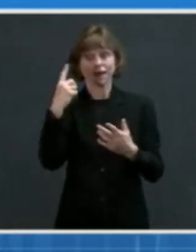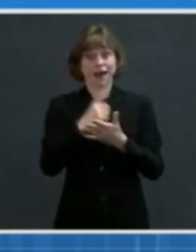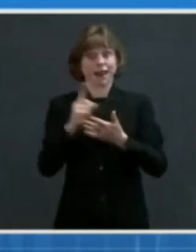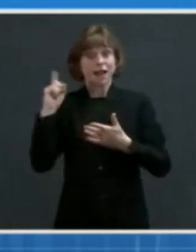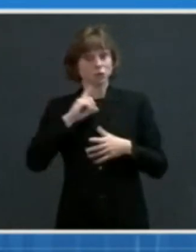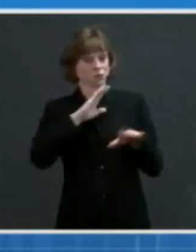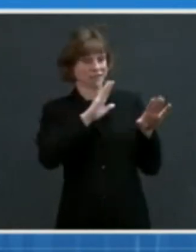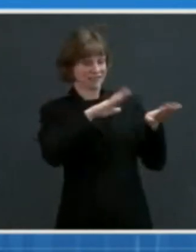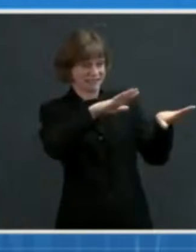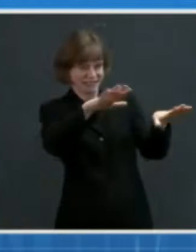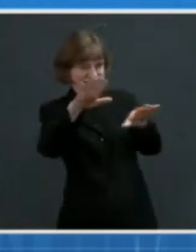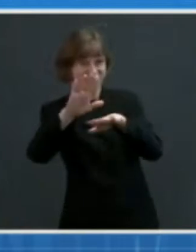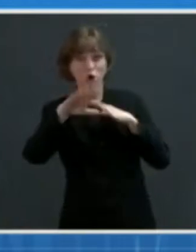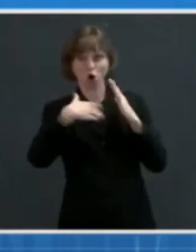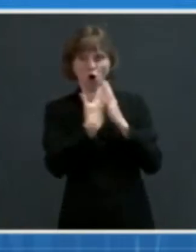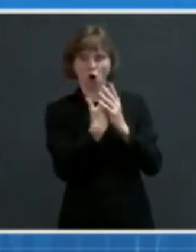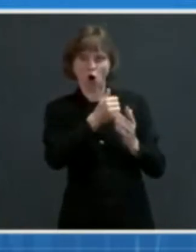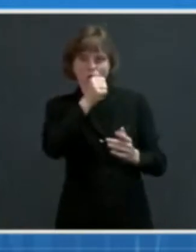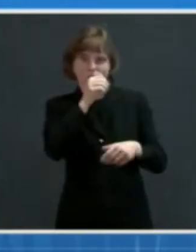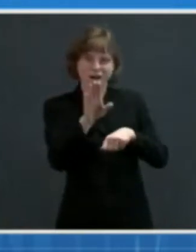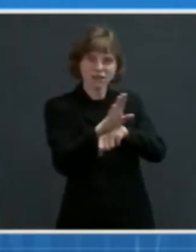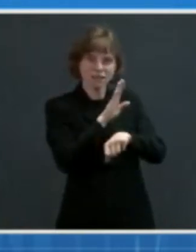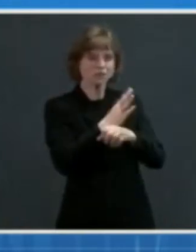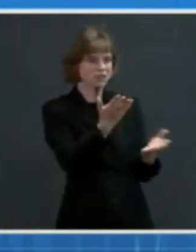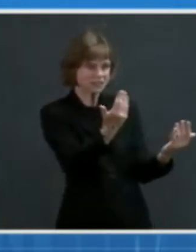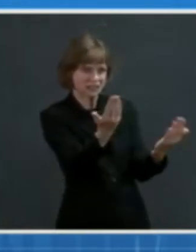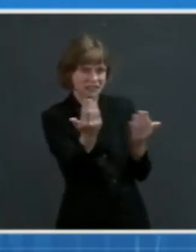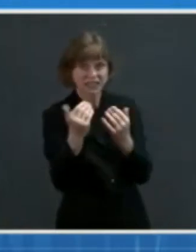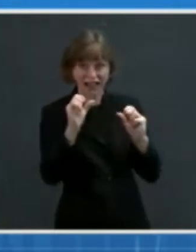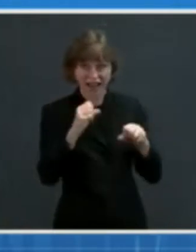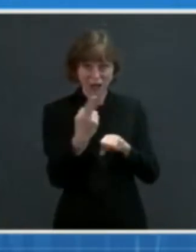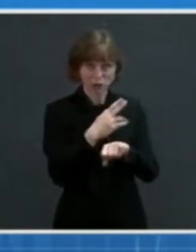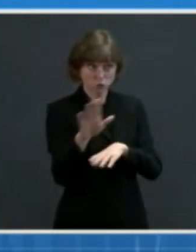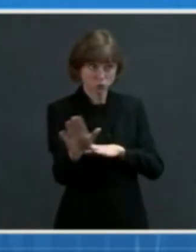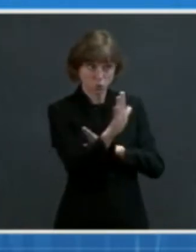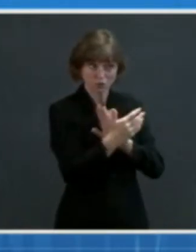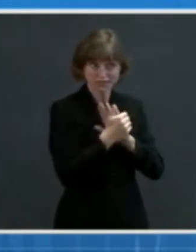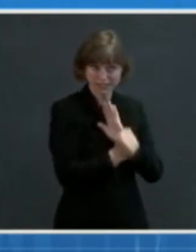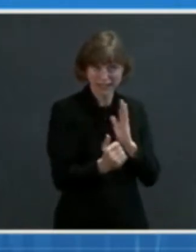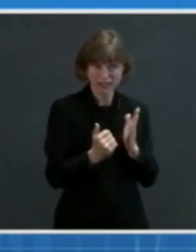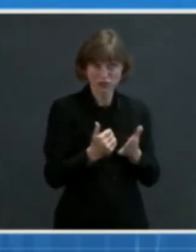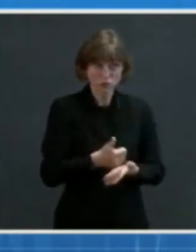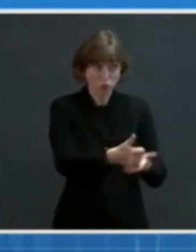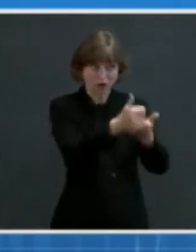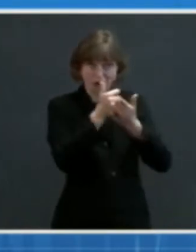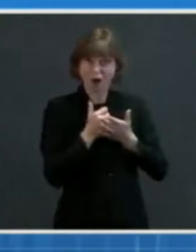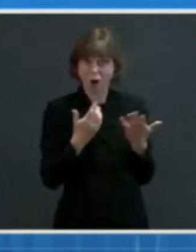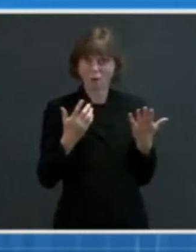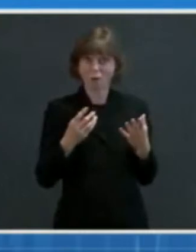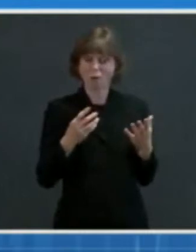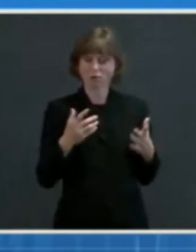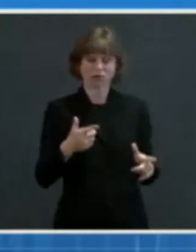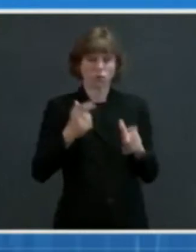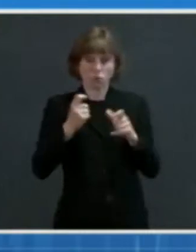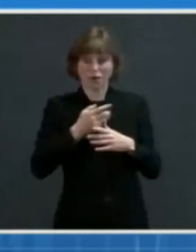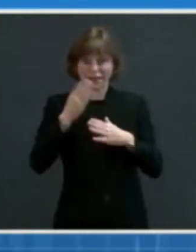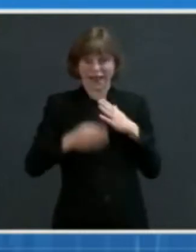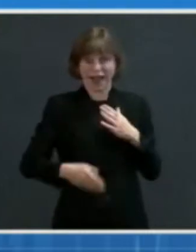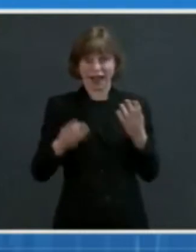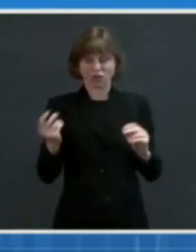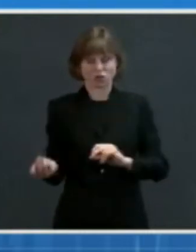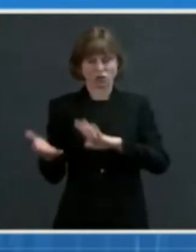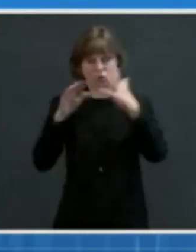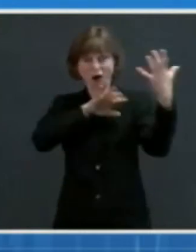talents and resources to help bring a quicker end to this crisis. With that, I will turn it over to Dr.